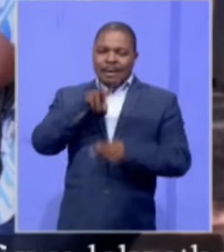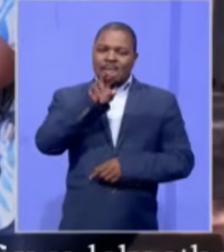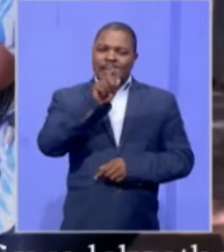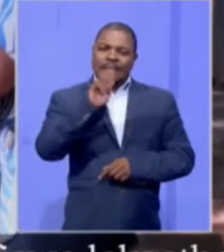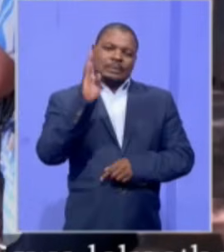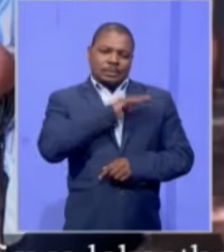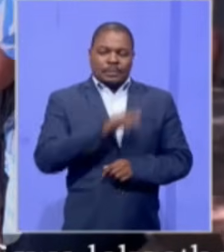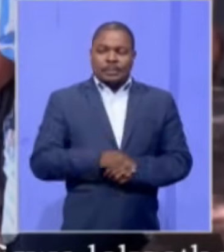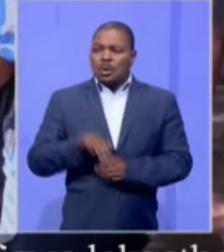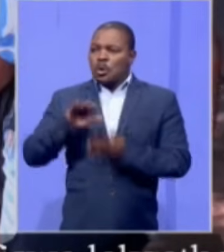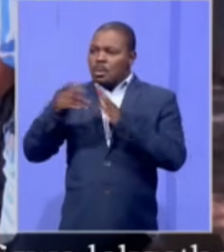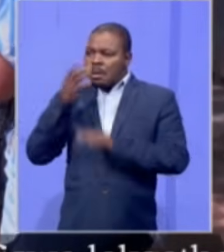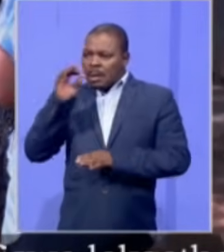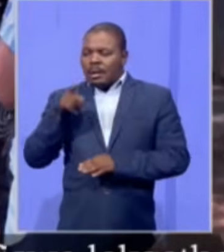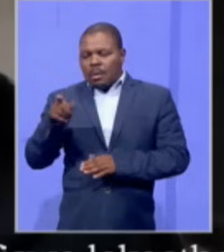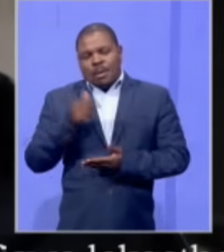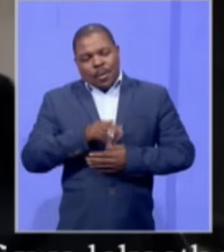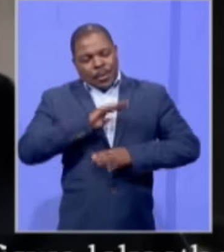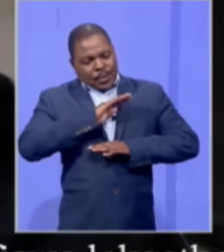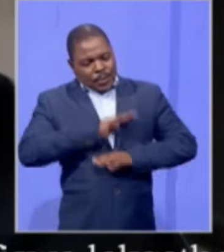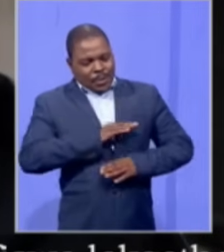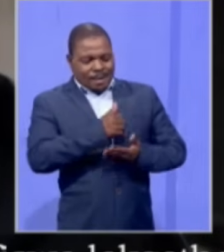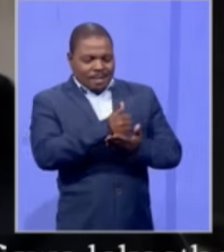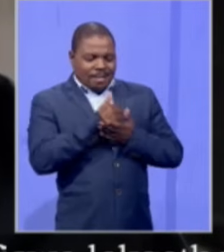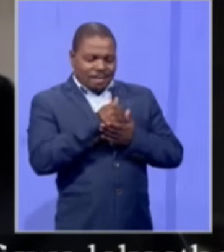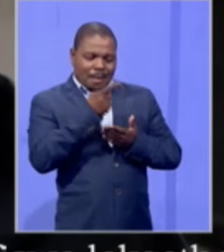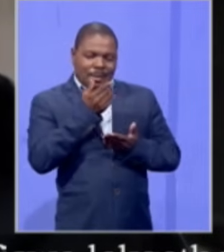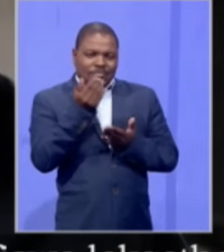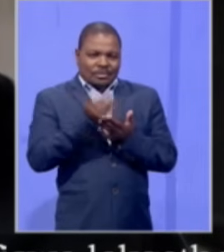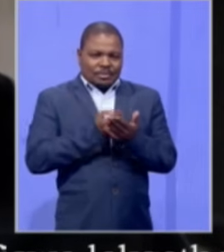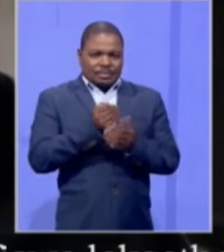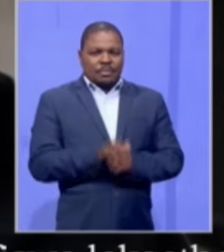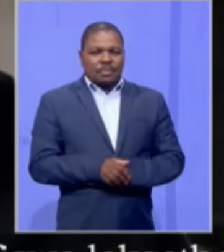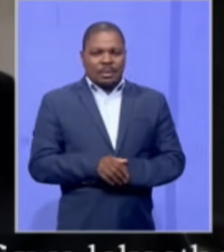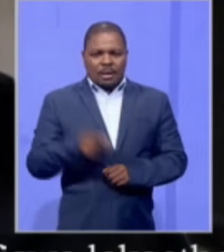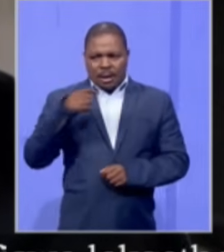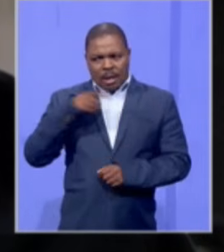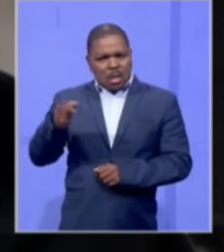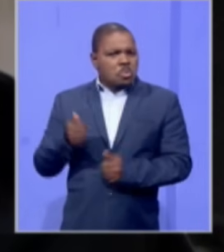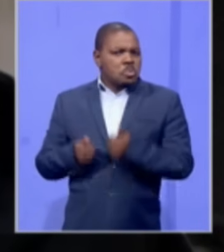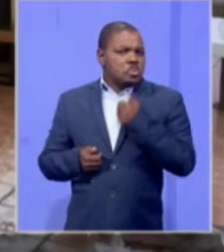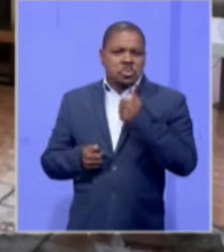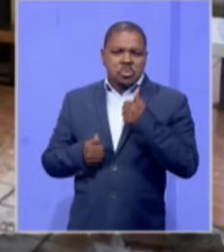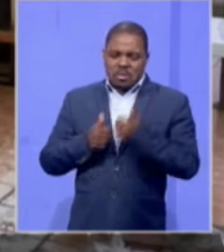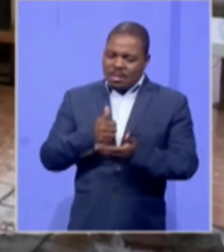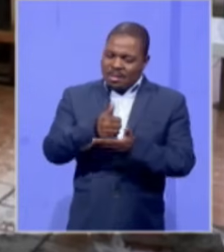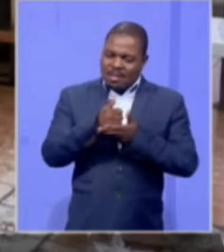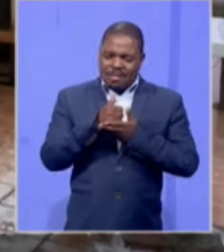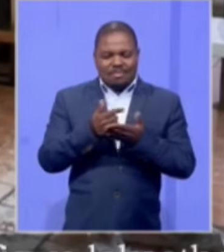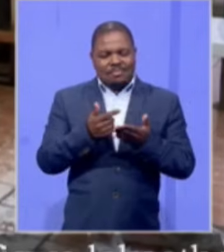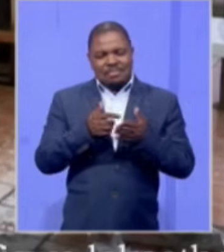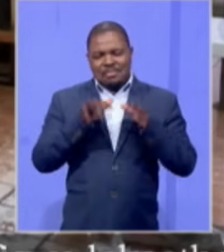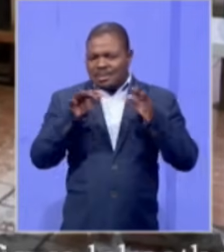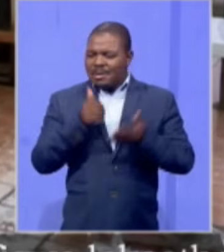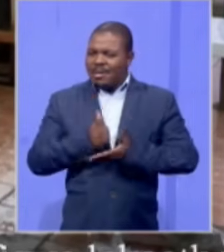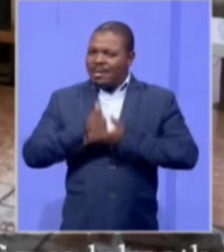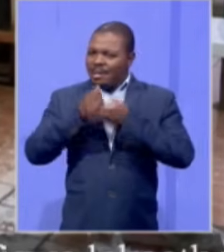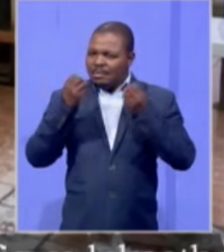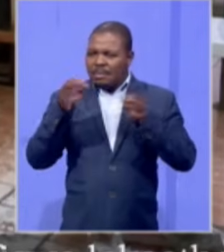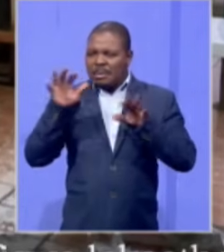ho tla ba thusa ho boloka tjhelete. I think it's a good thing. I feel it's going to be a good thing. It's going to help a lot of people in the